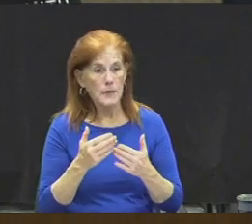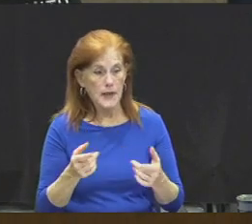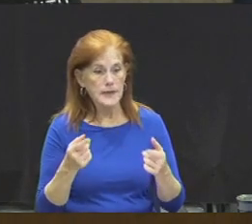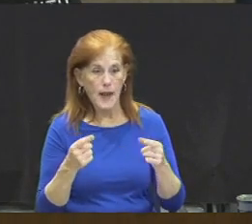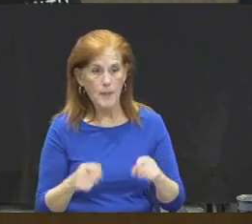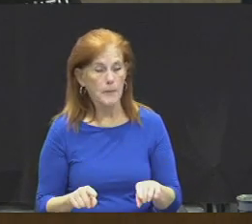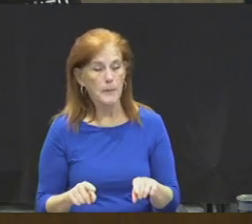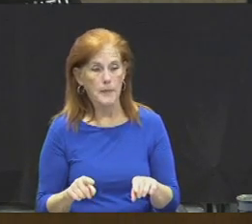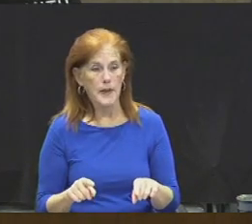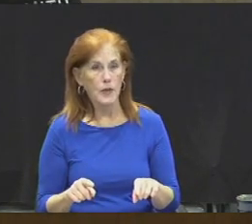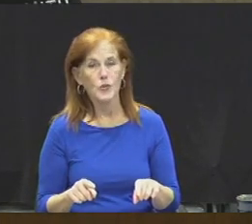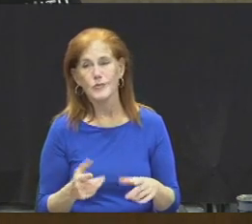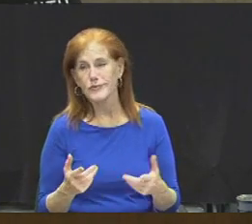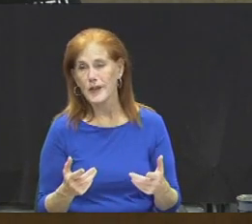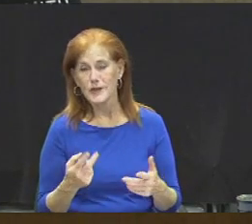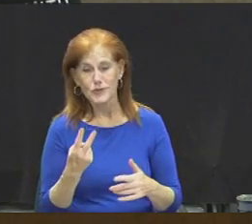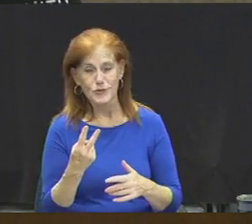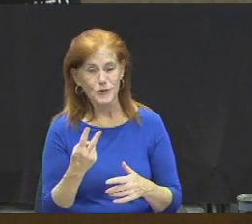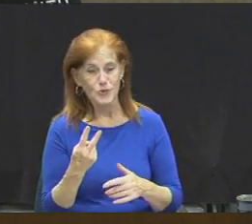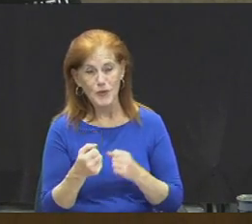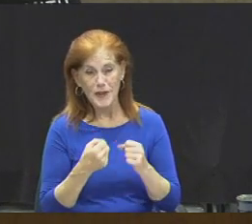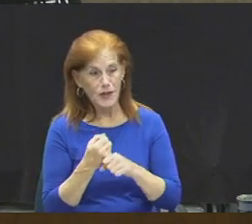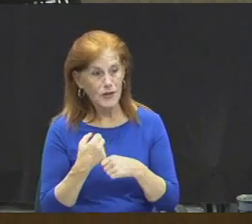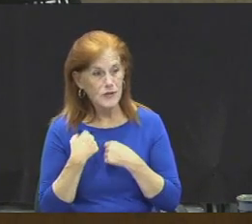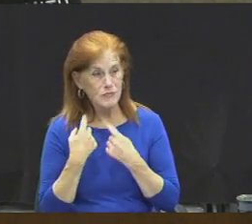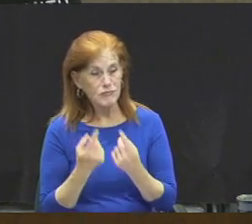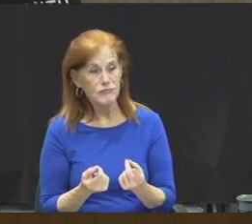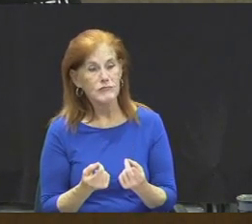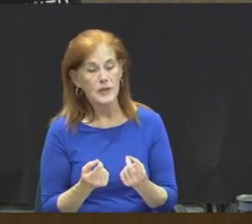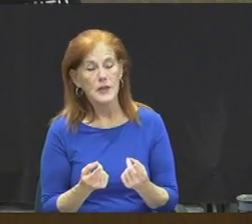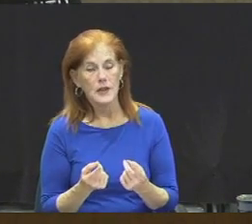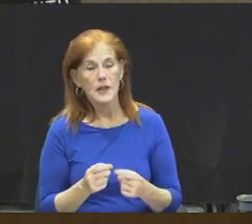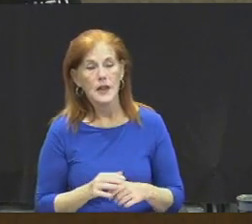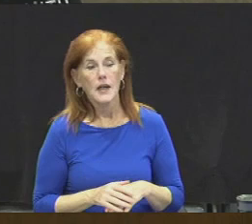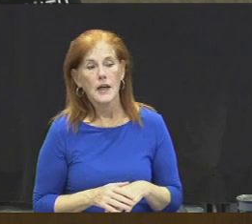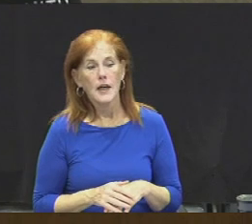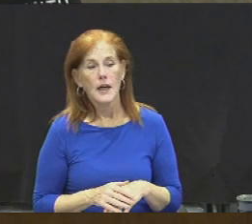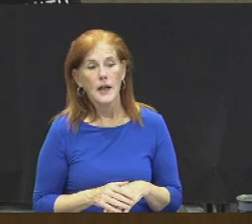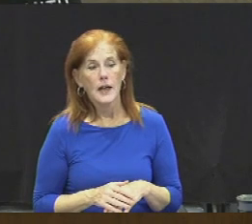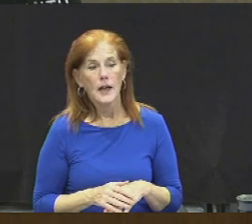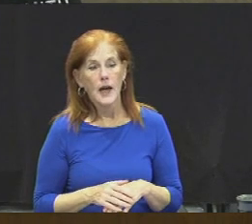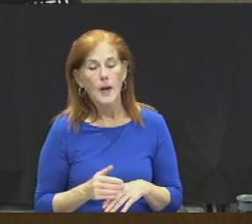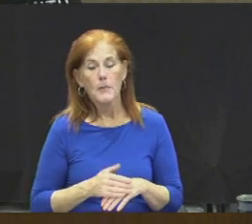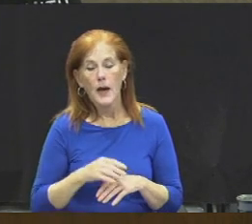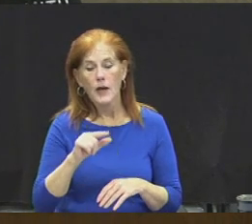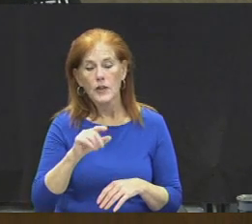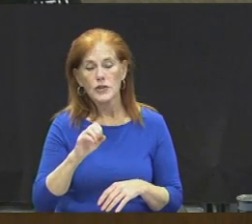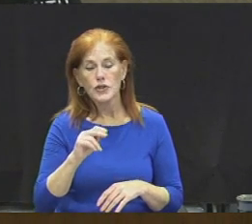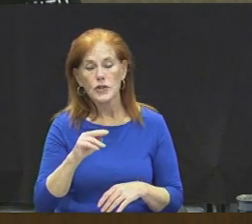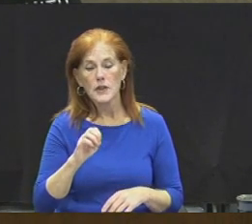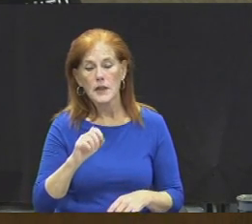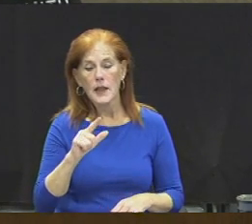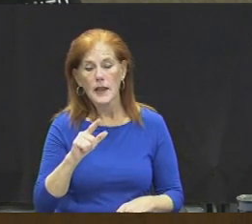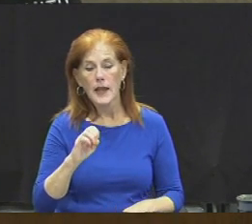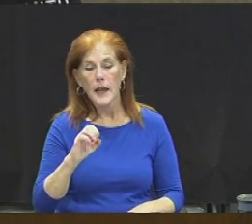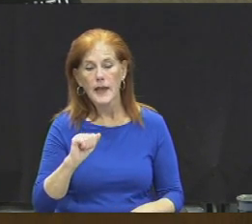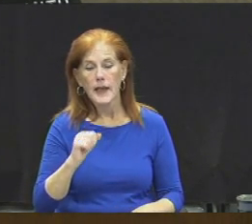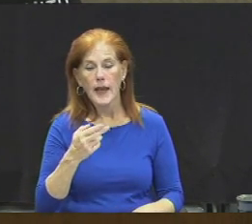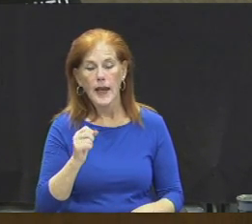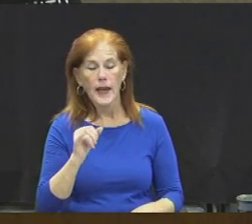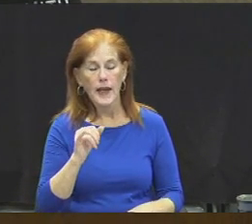on over the last, gosh, couple of years in terms of the upgrades to the Jean Leahy Mall,